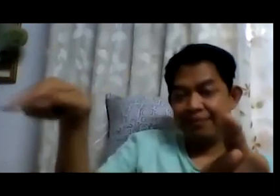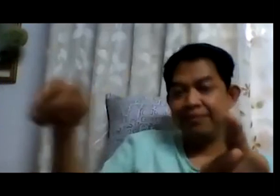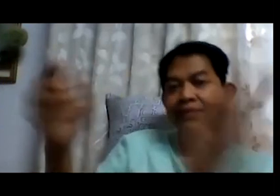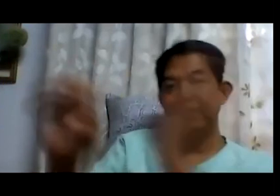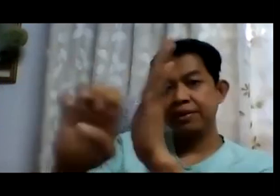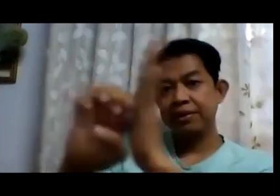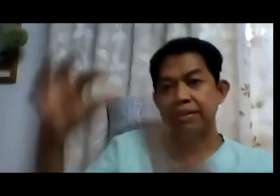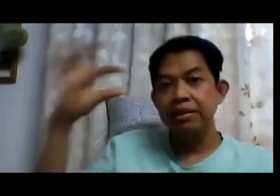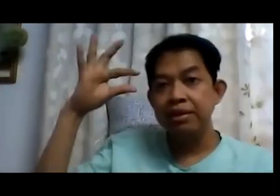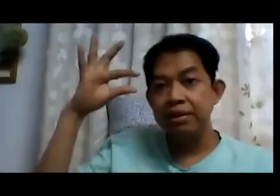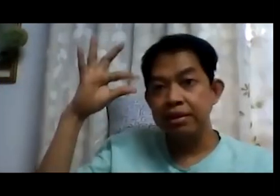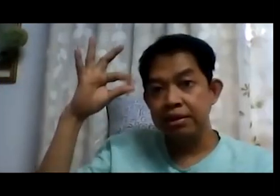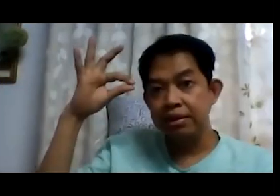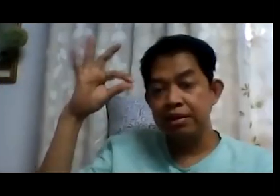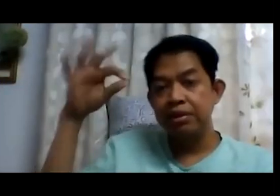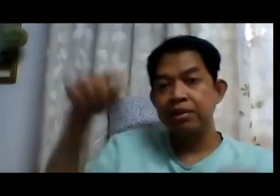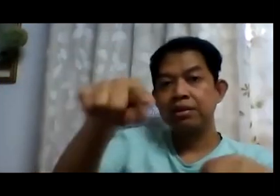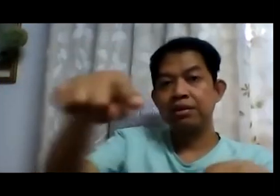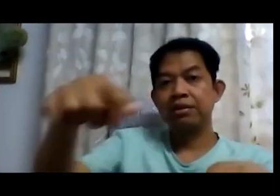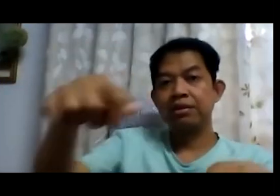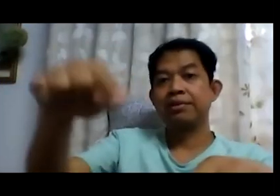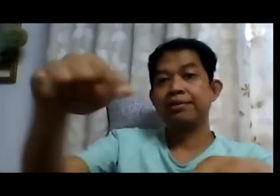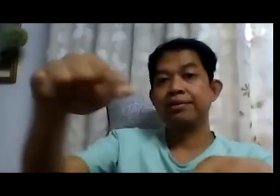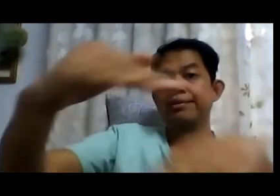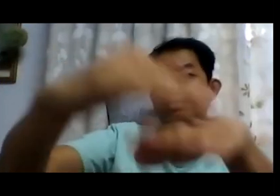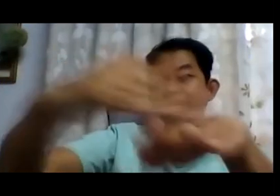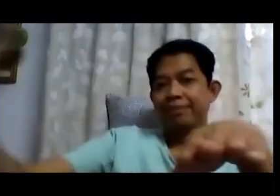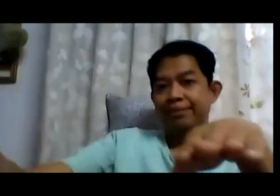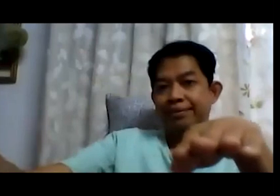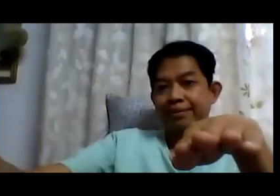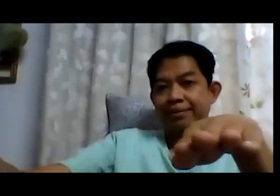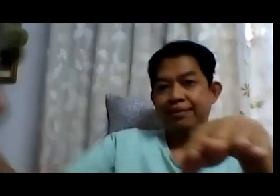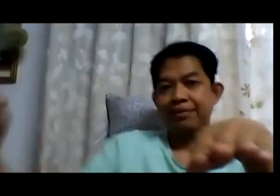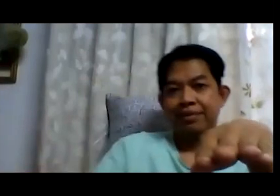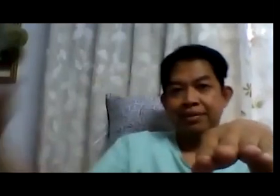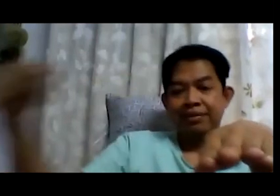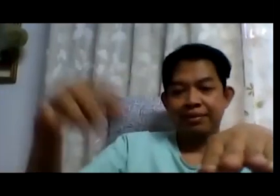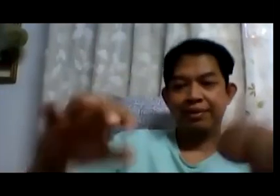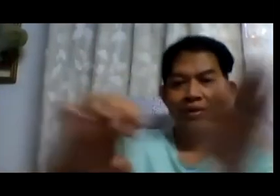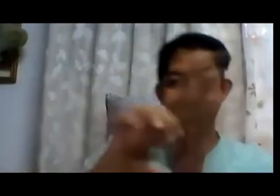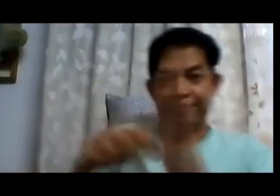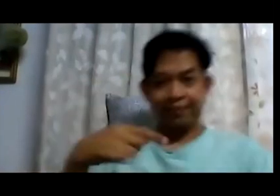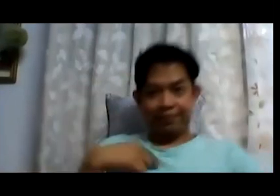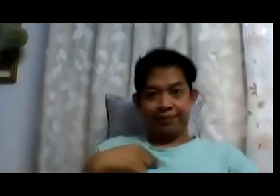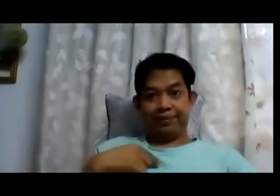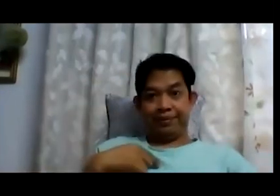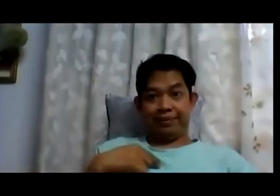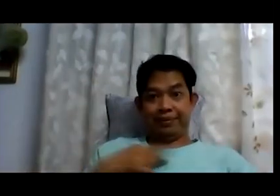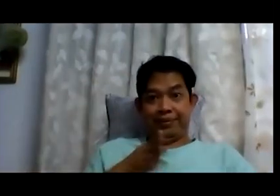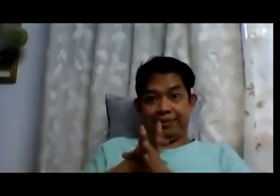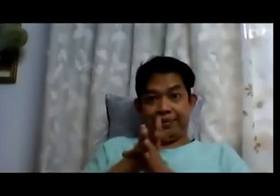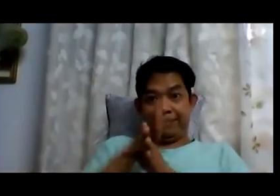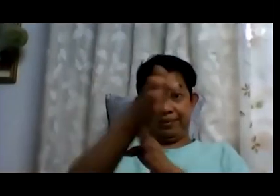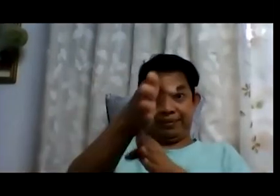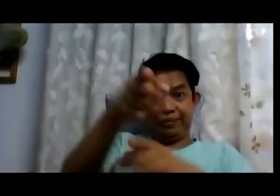And then the second one is the third person is involved, that's Jasmine. So Peebs calls her. So